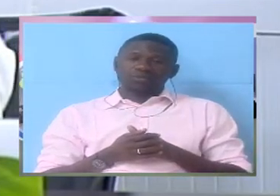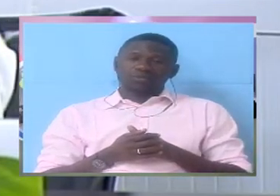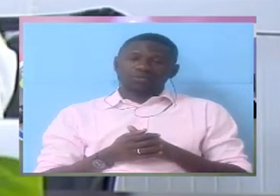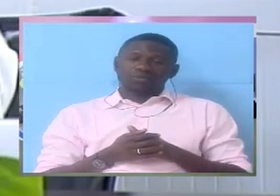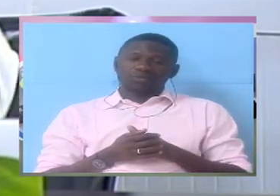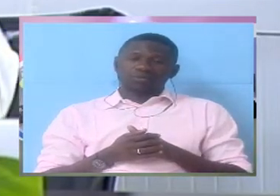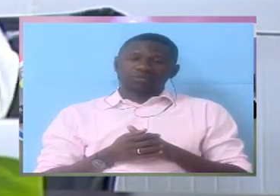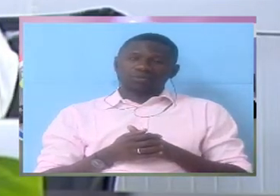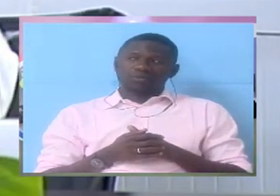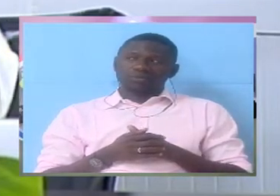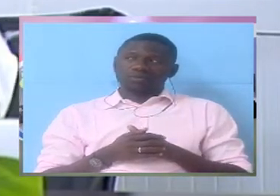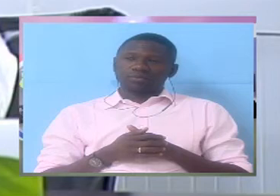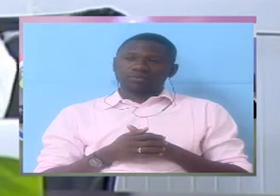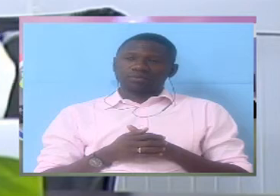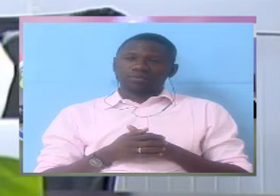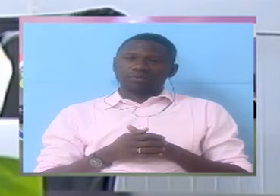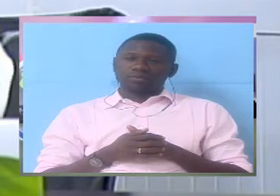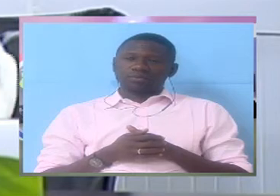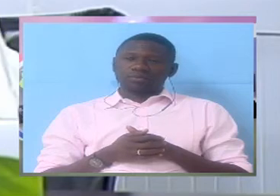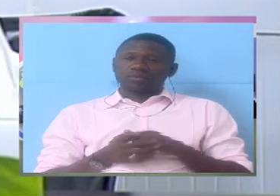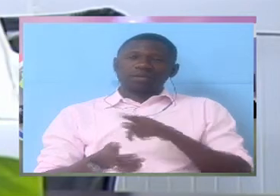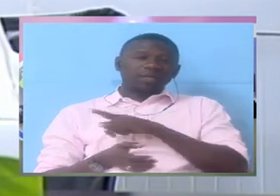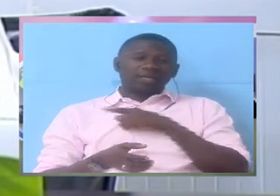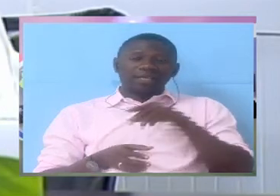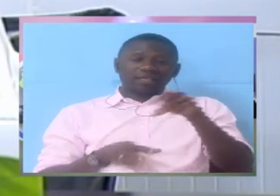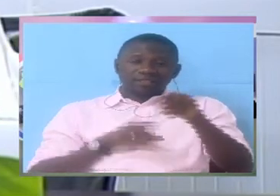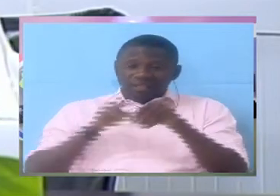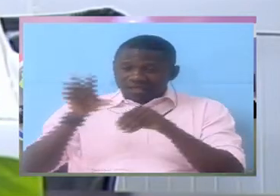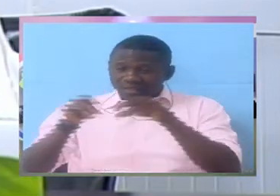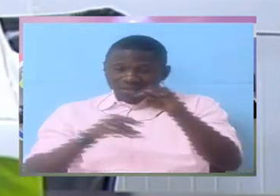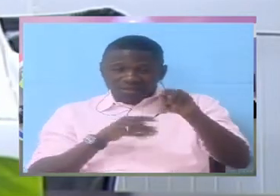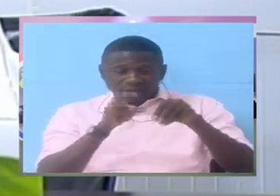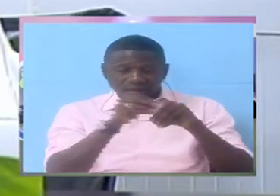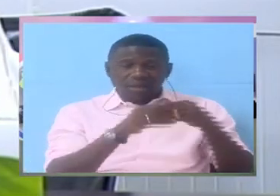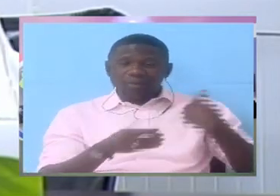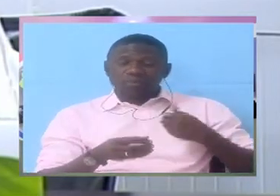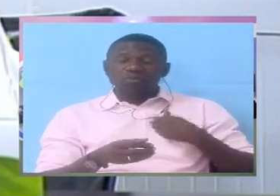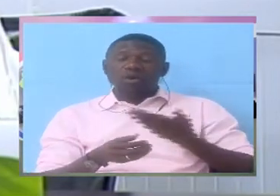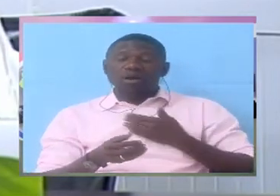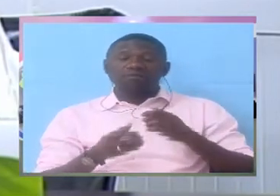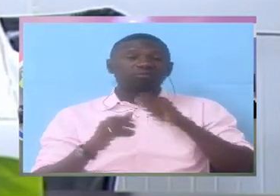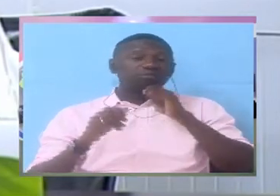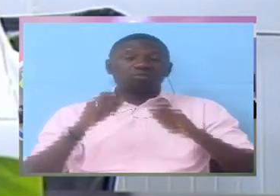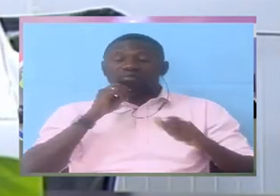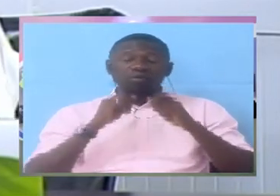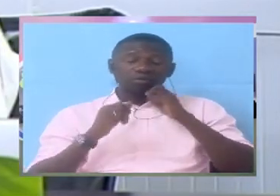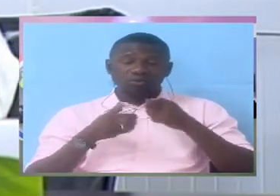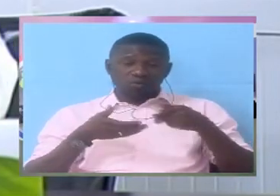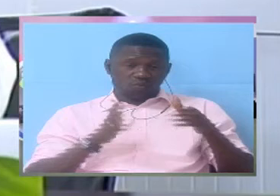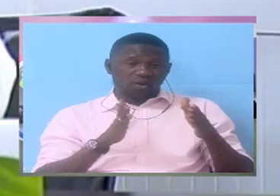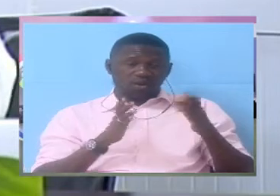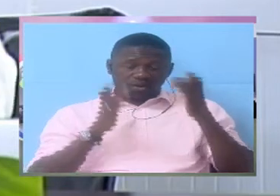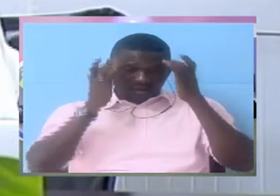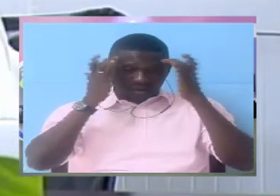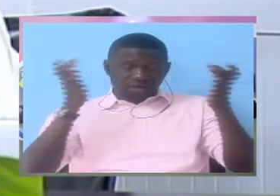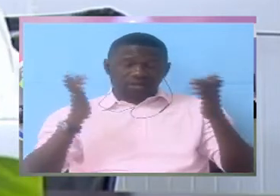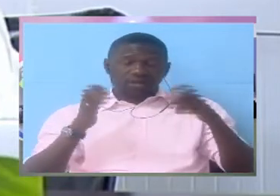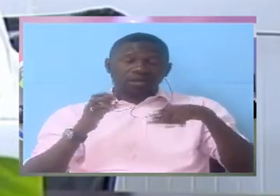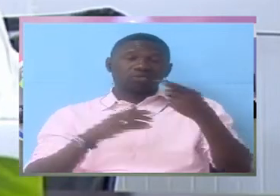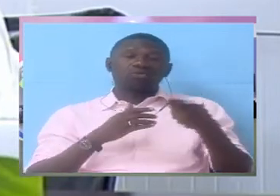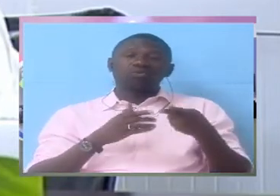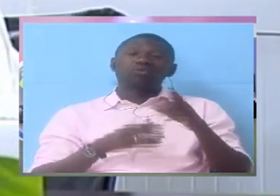the professional way. Meni ya lonko ya londo na fero soto.